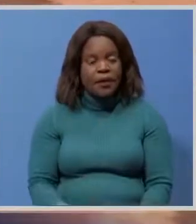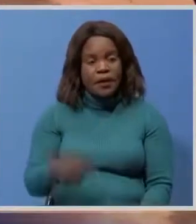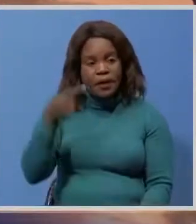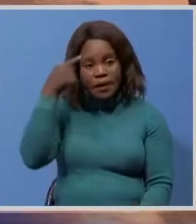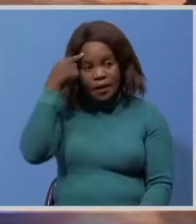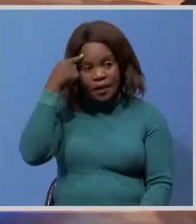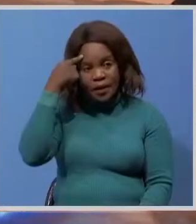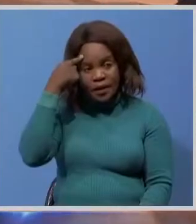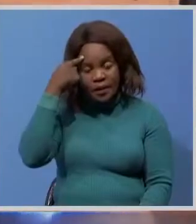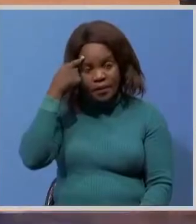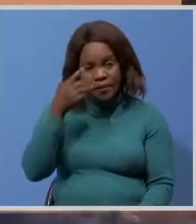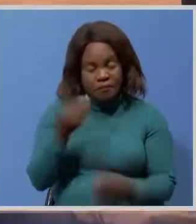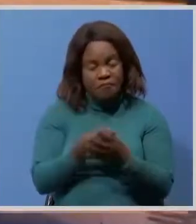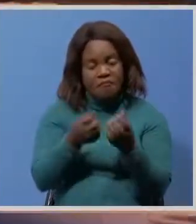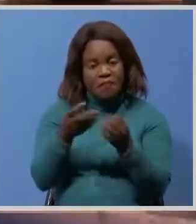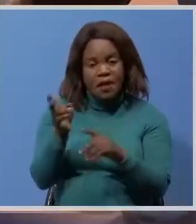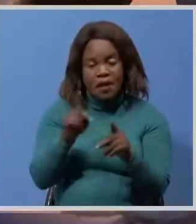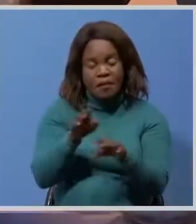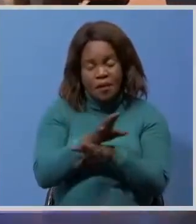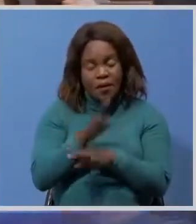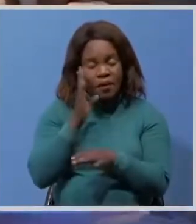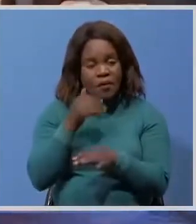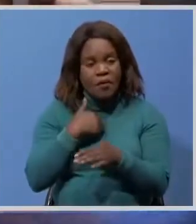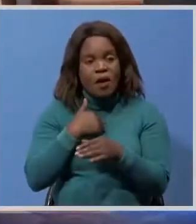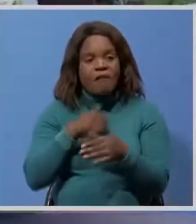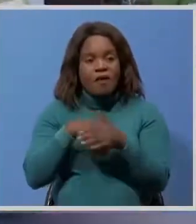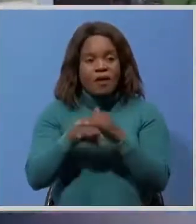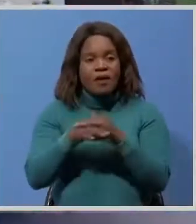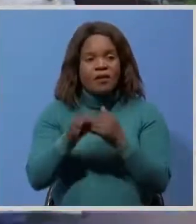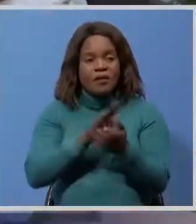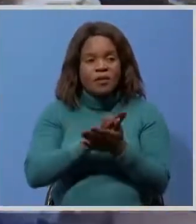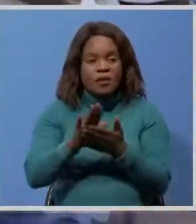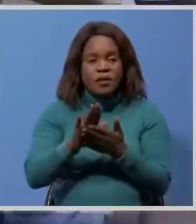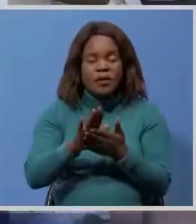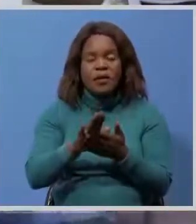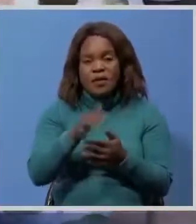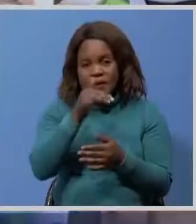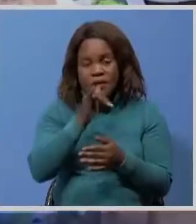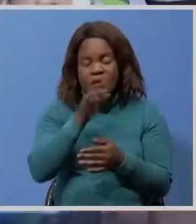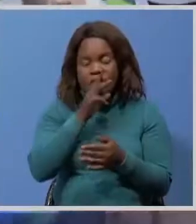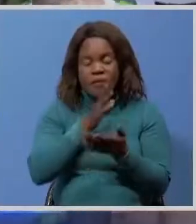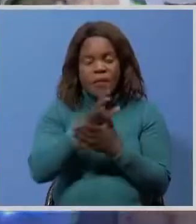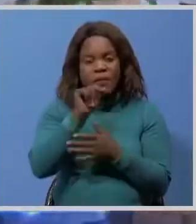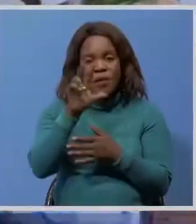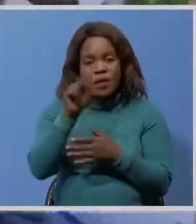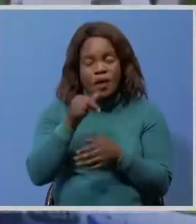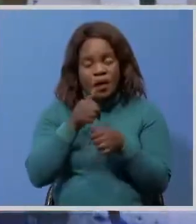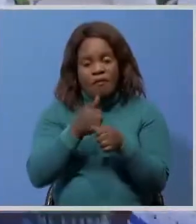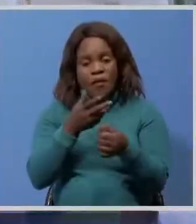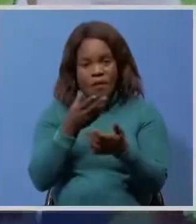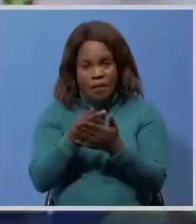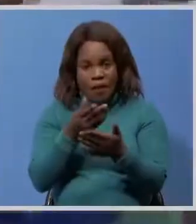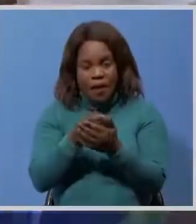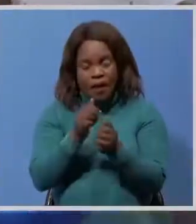Government is hopeful that the majority of people in Zambia will have access to clean drinking water by 2030, going by the amount of money that have been pumped